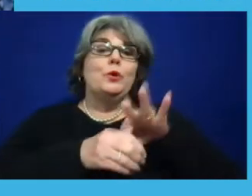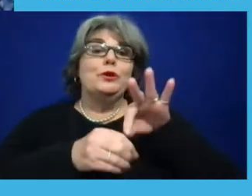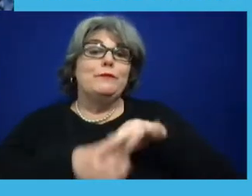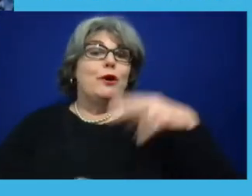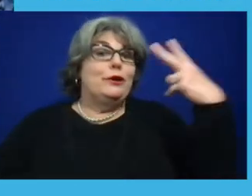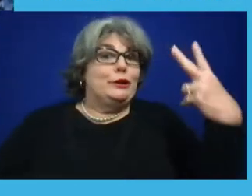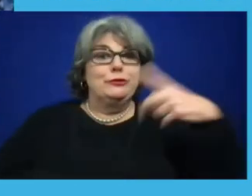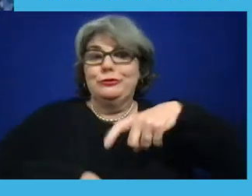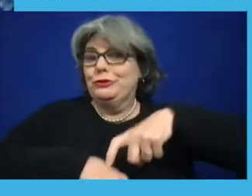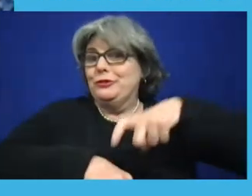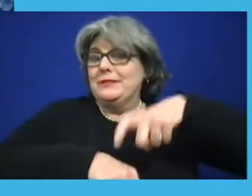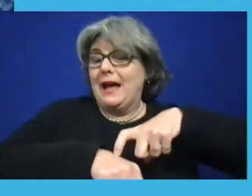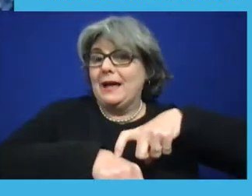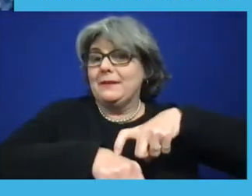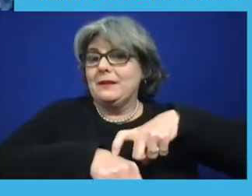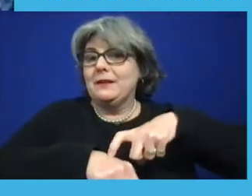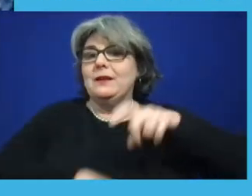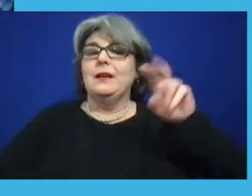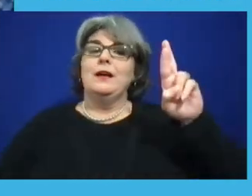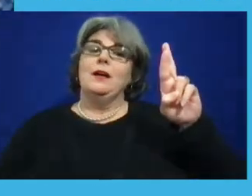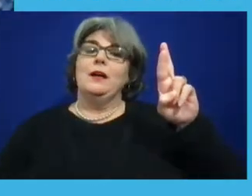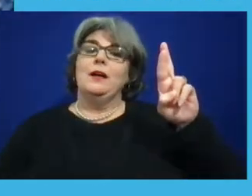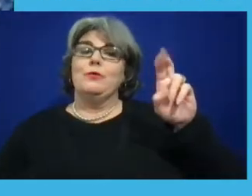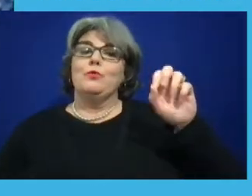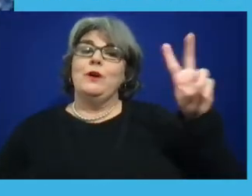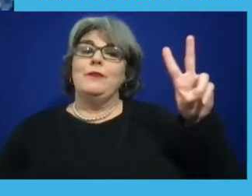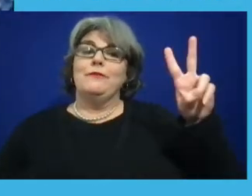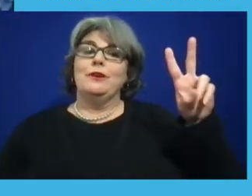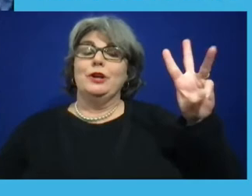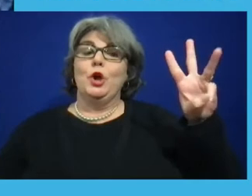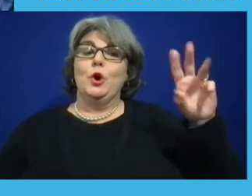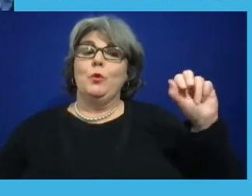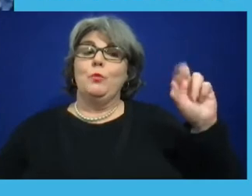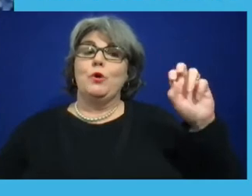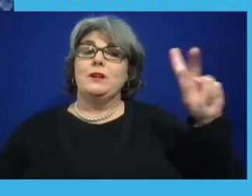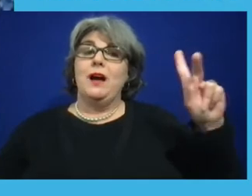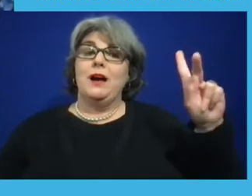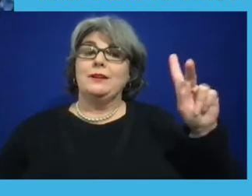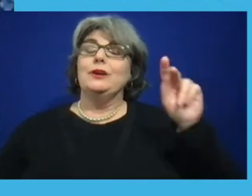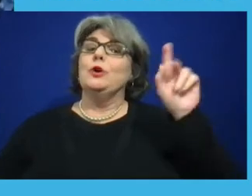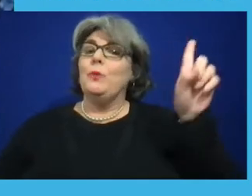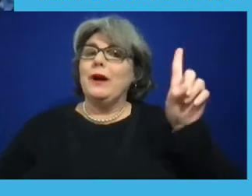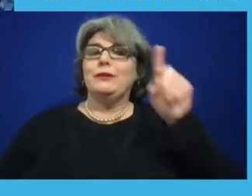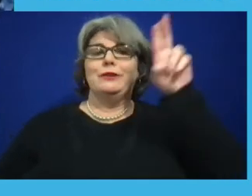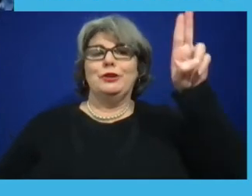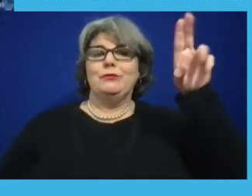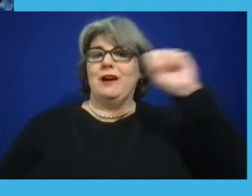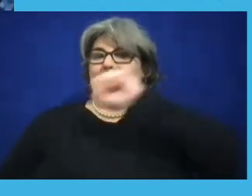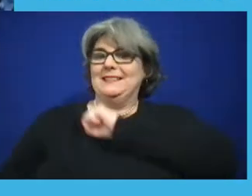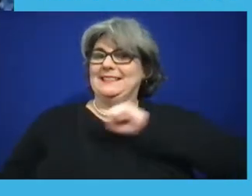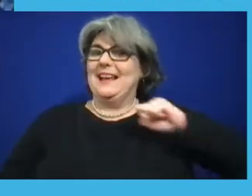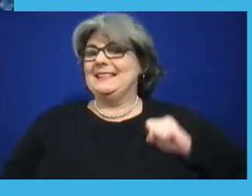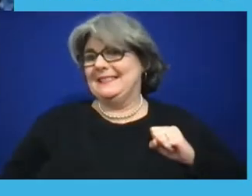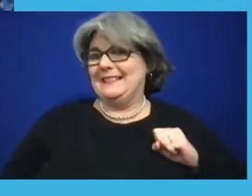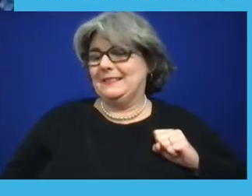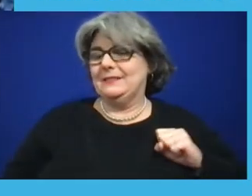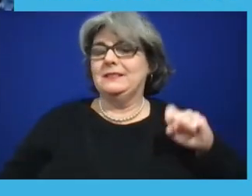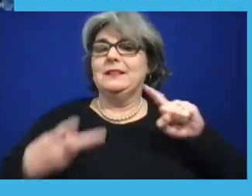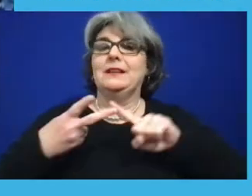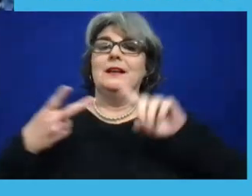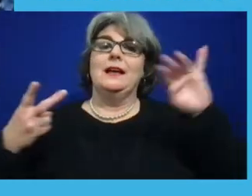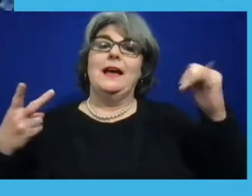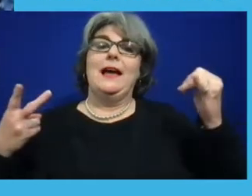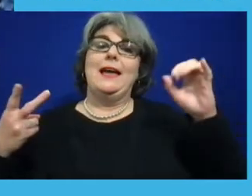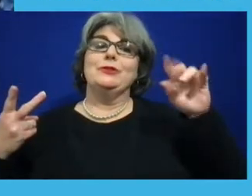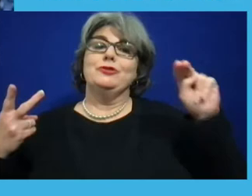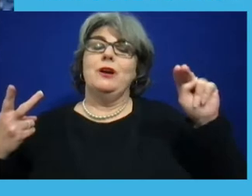You did it twice when you voted twice to send Reverend Warnock to the U.S.